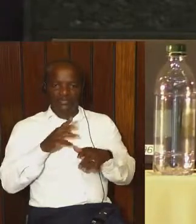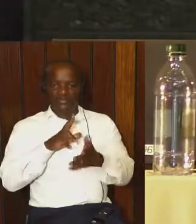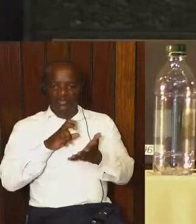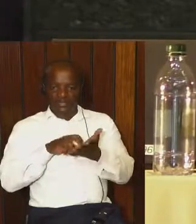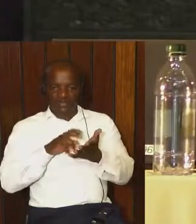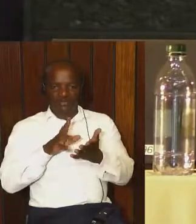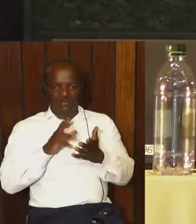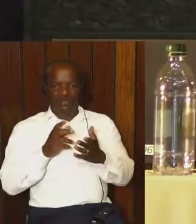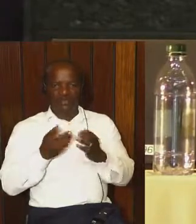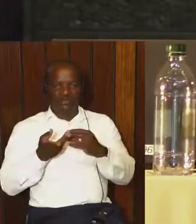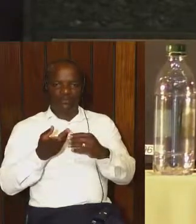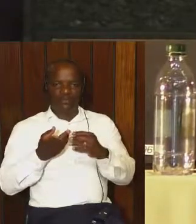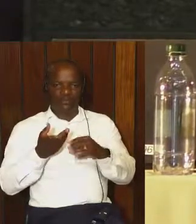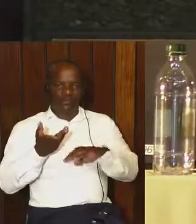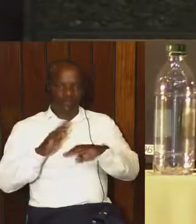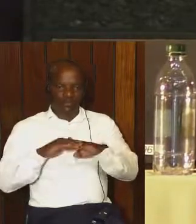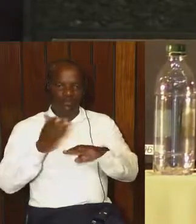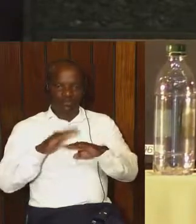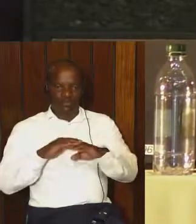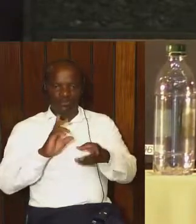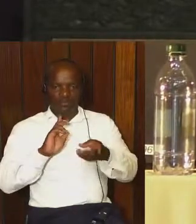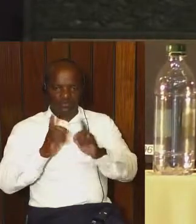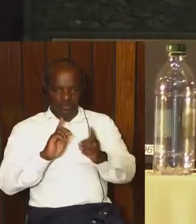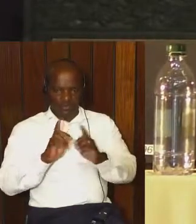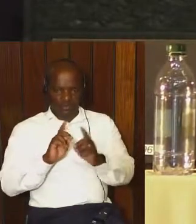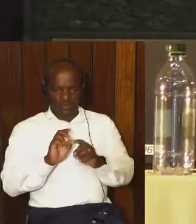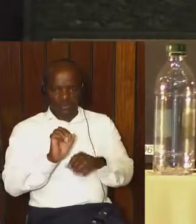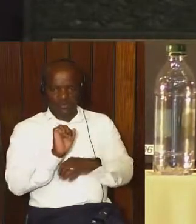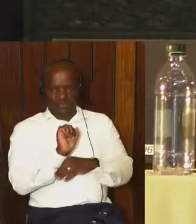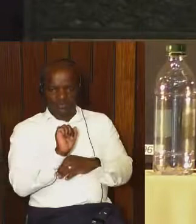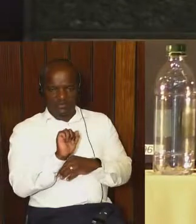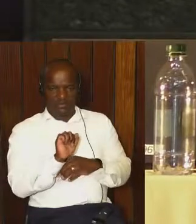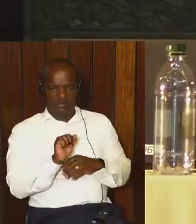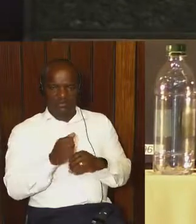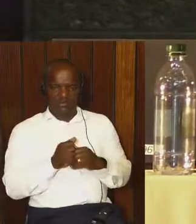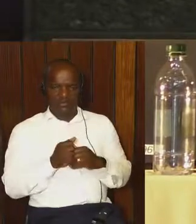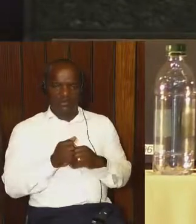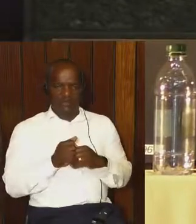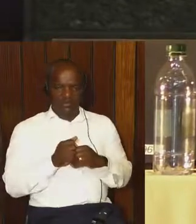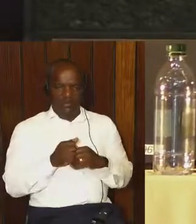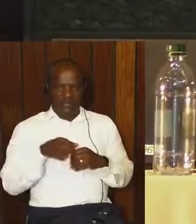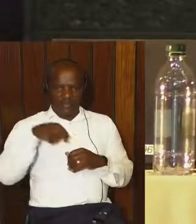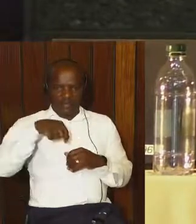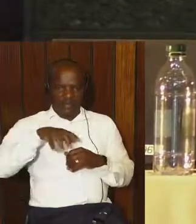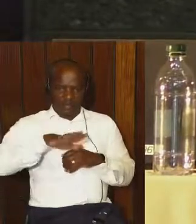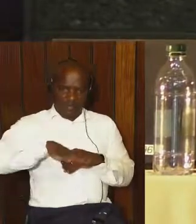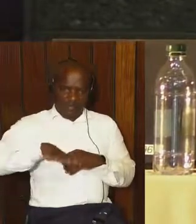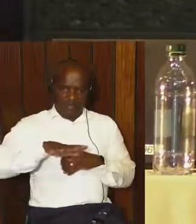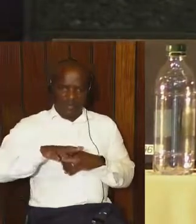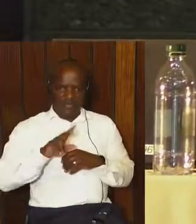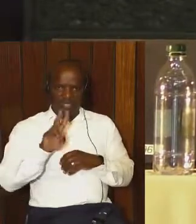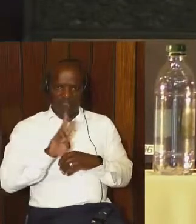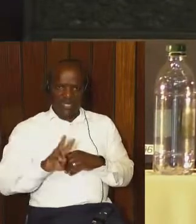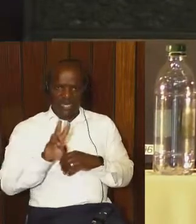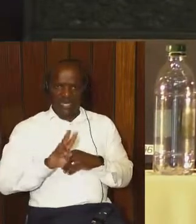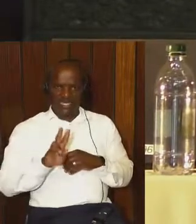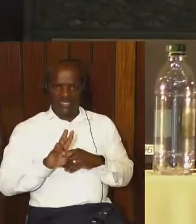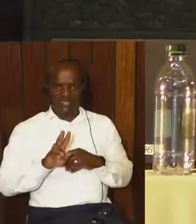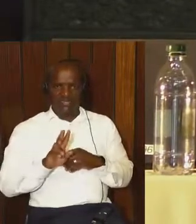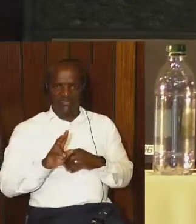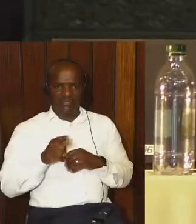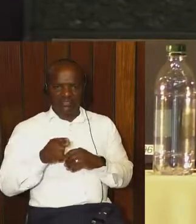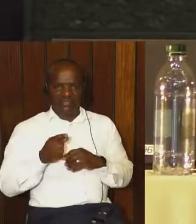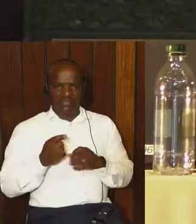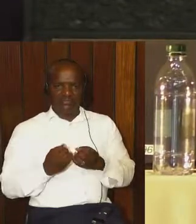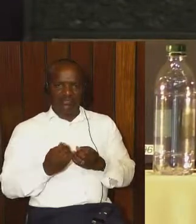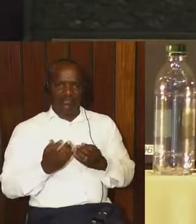have also, with regard to the concept of the Vereeniging Intermodal facility, engaged with them. They know exactly what we are